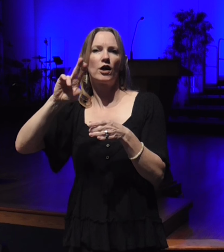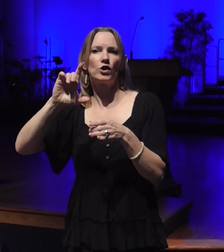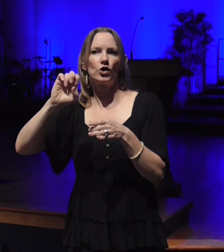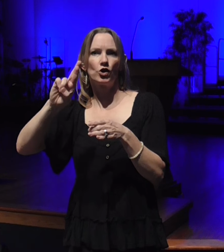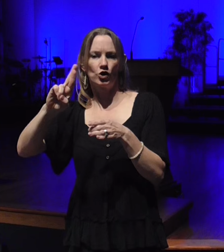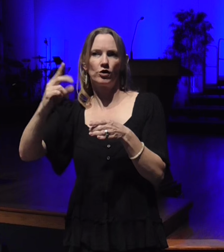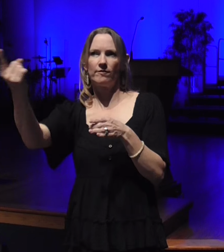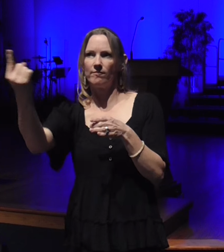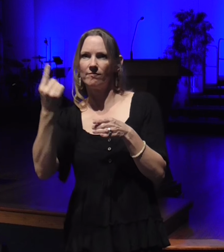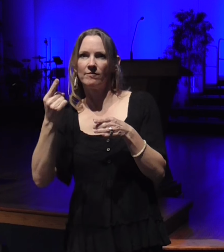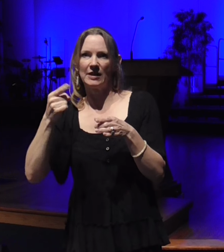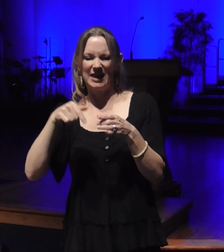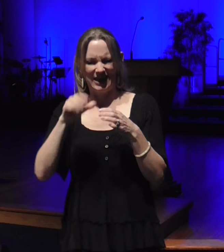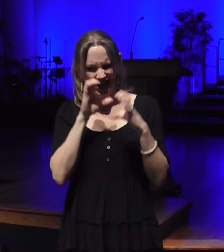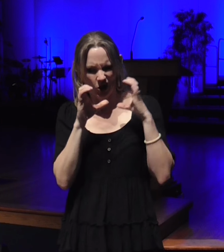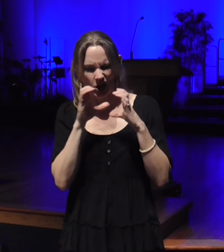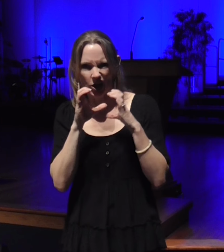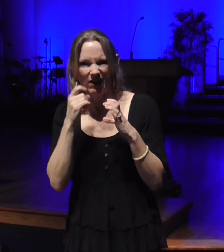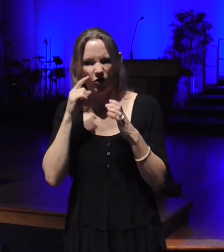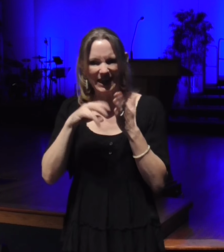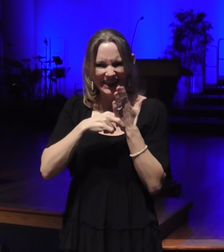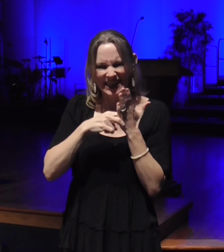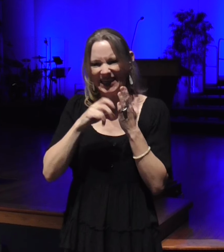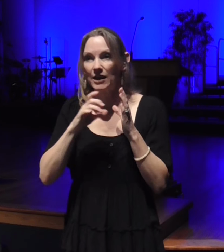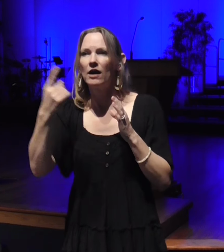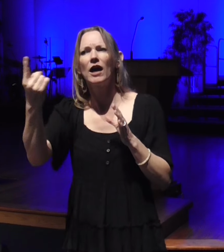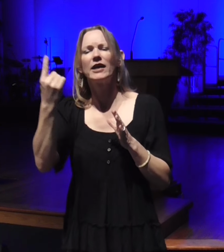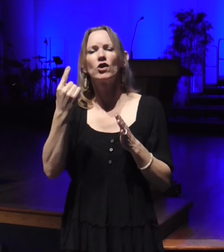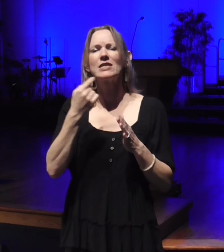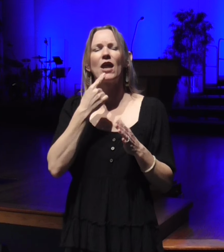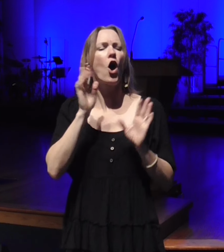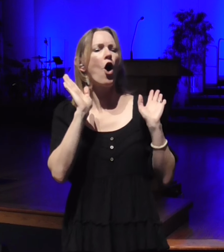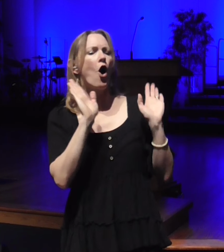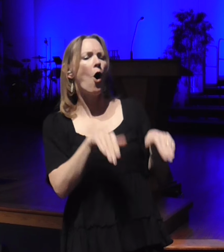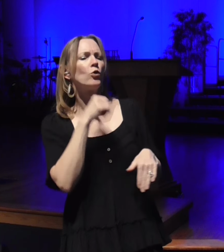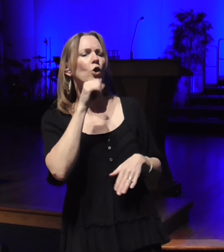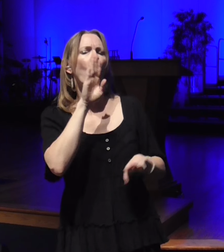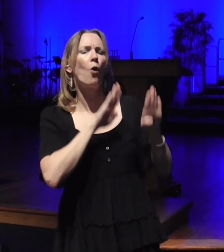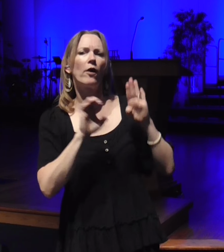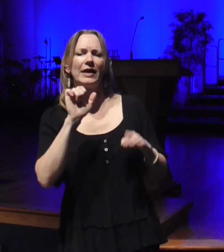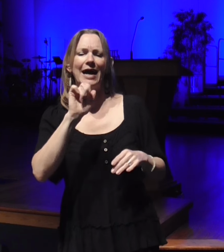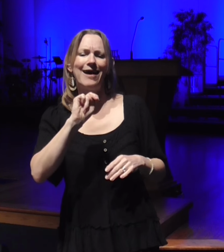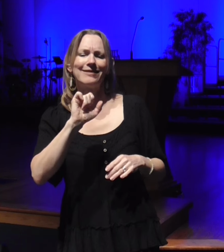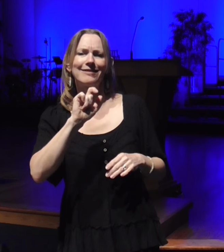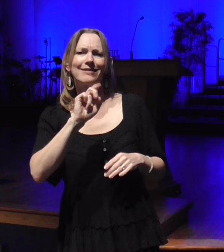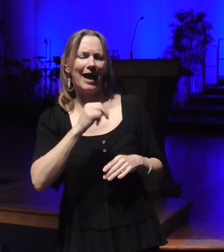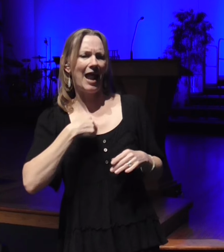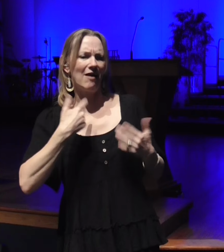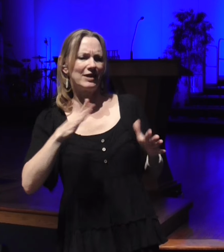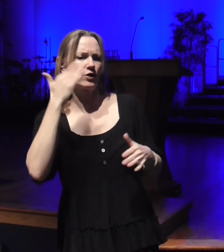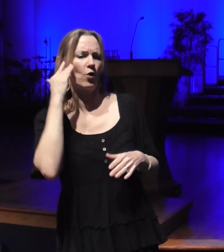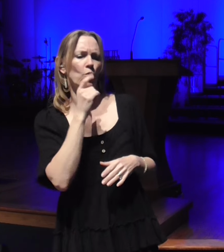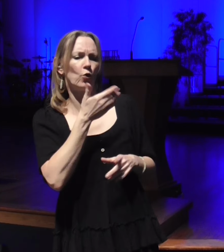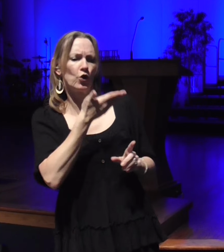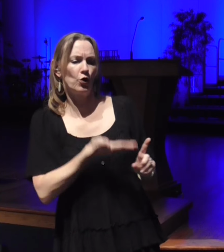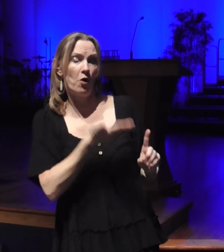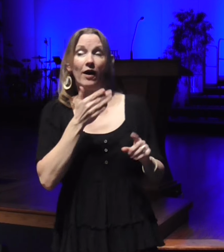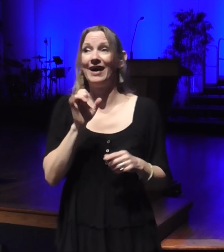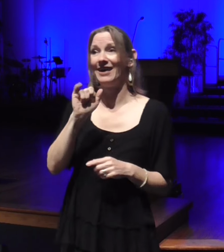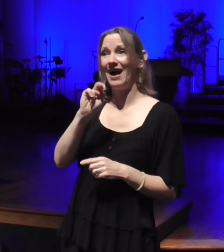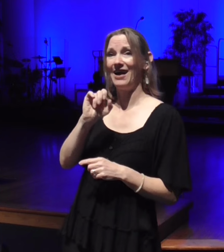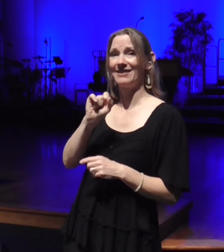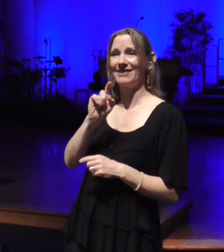he started looking for his, and he couldn't find it. And then the conductor came up and said, "Don't worry, Mr. Einstein, I know who you are." And